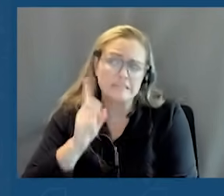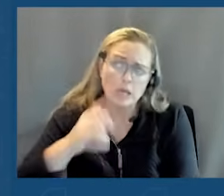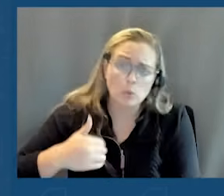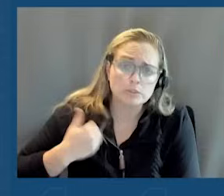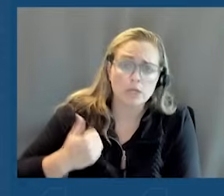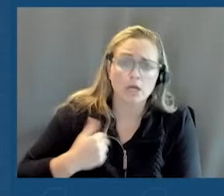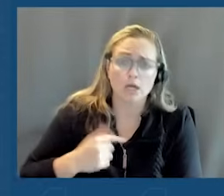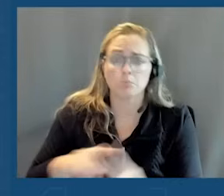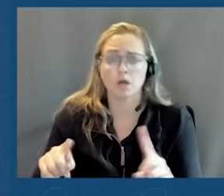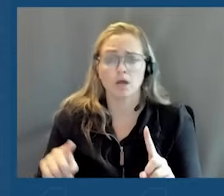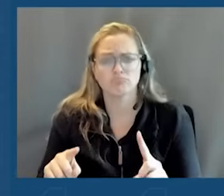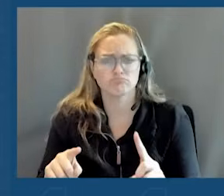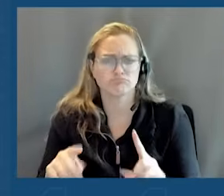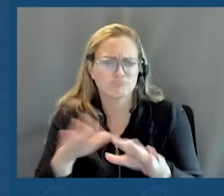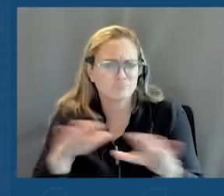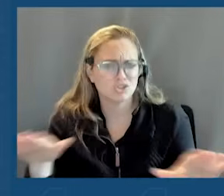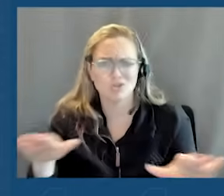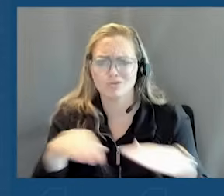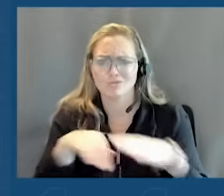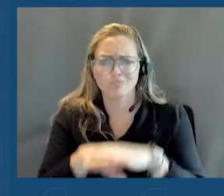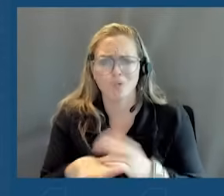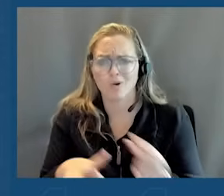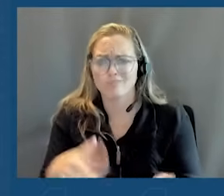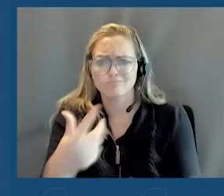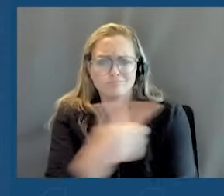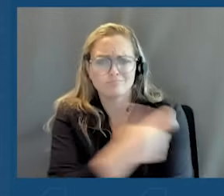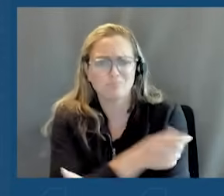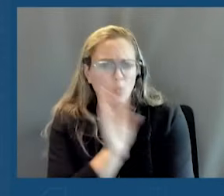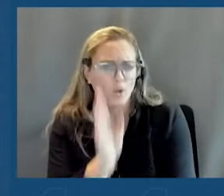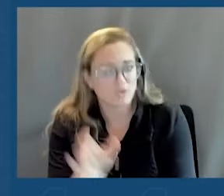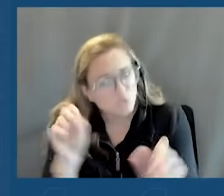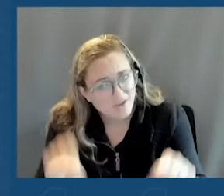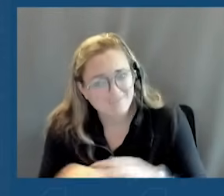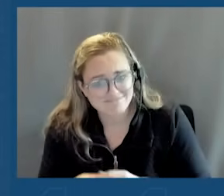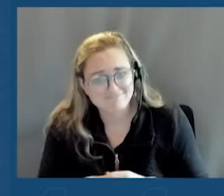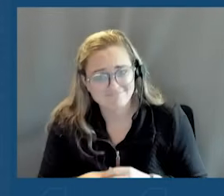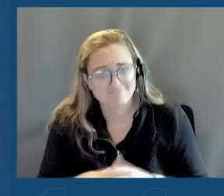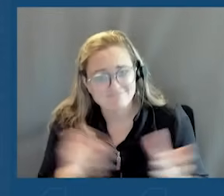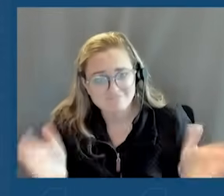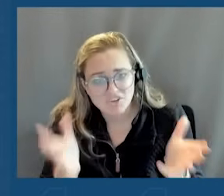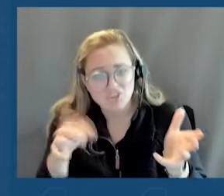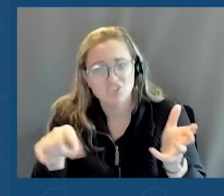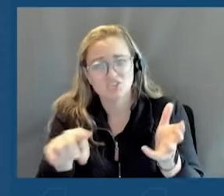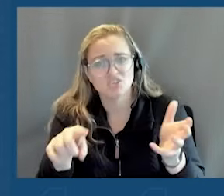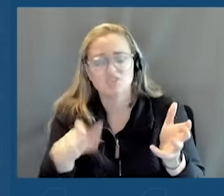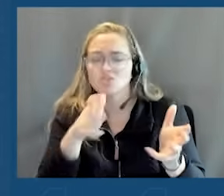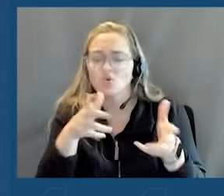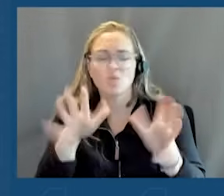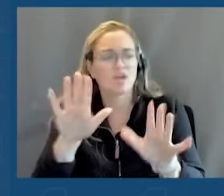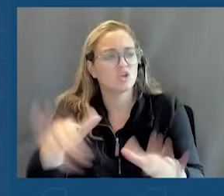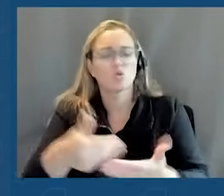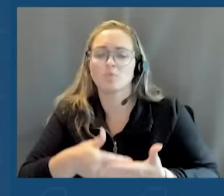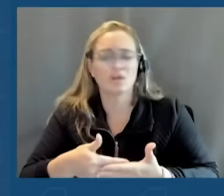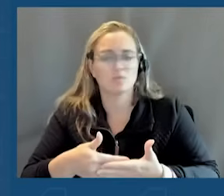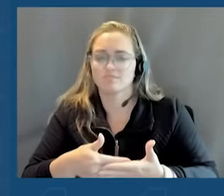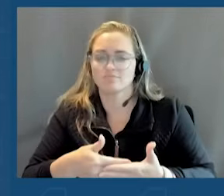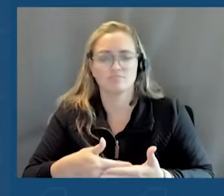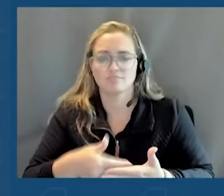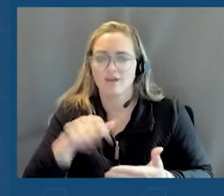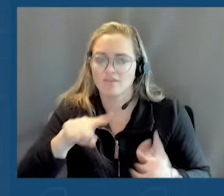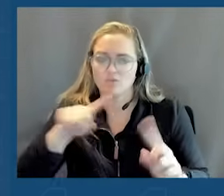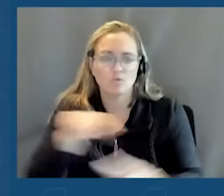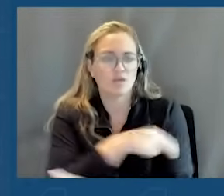get shots from birth. They can do it. I encourage everyone, don't let your baby be one that is in